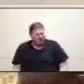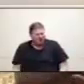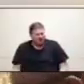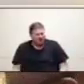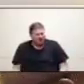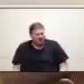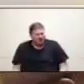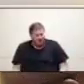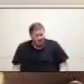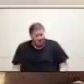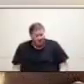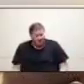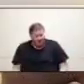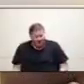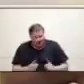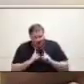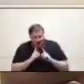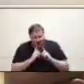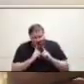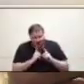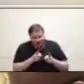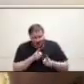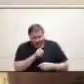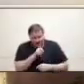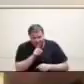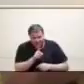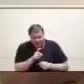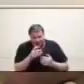Have you answered the question?